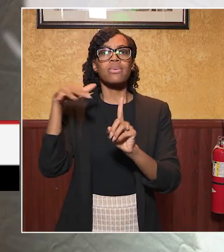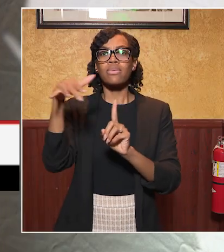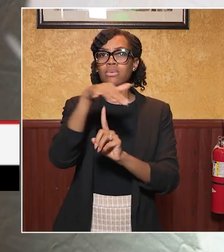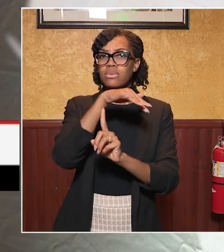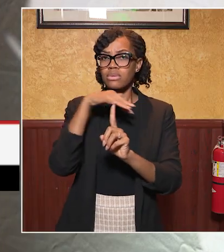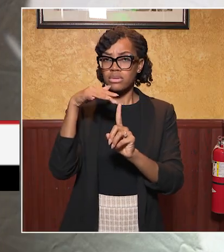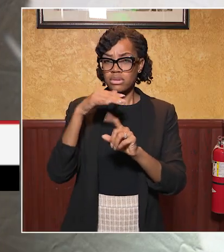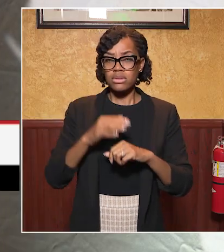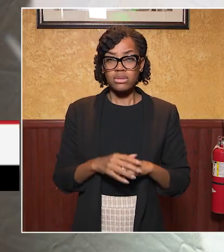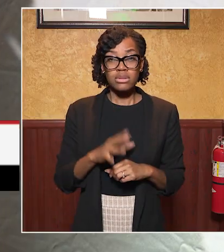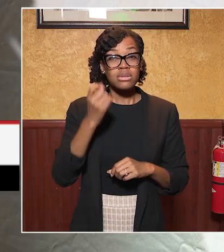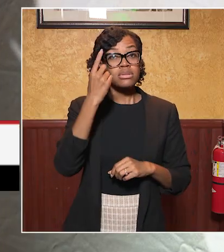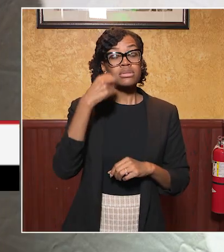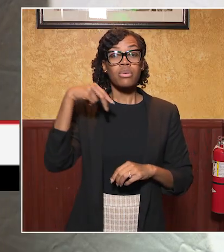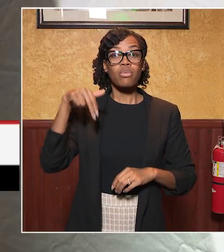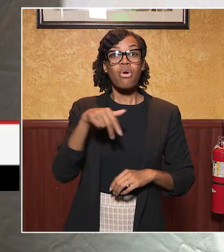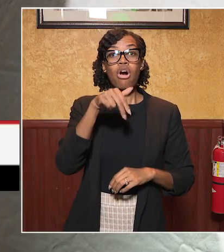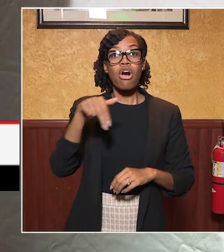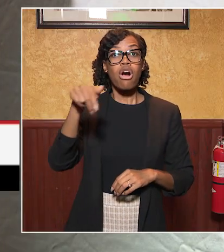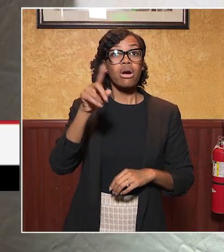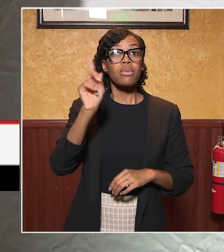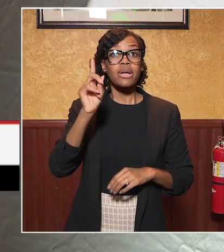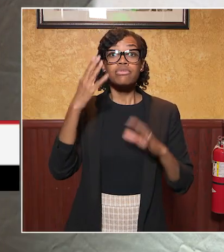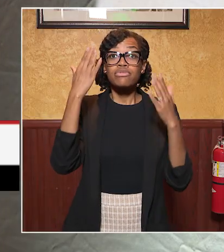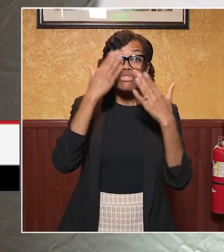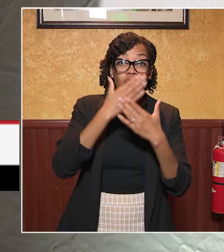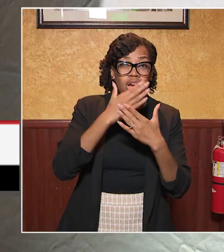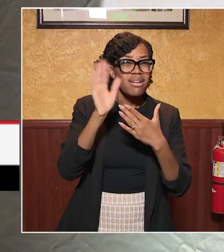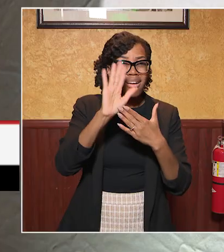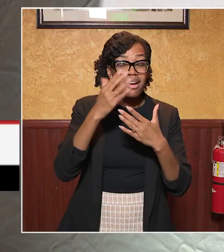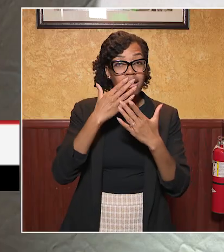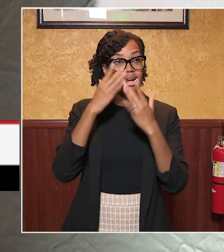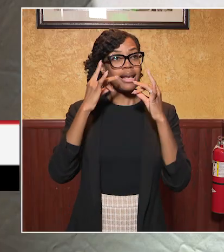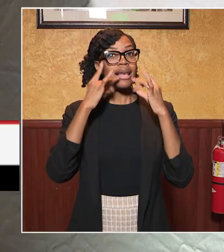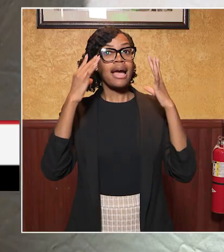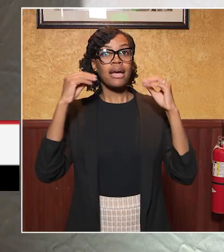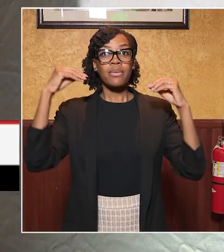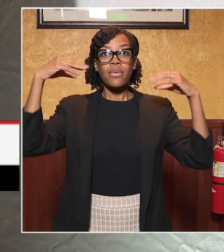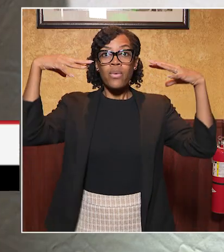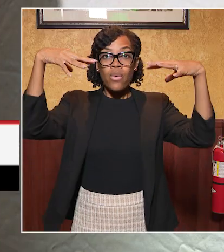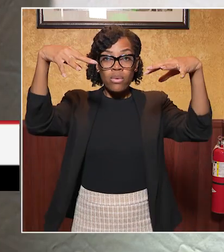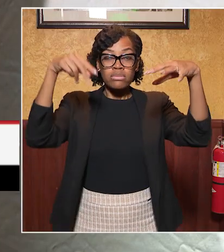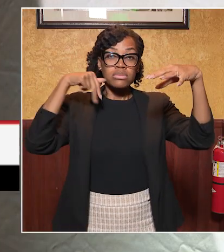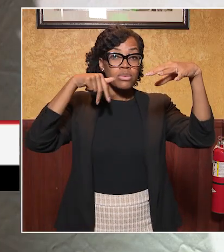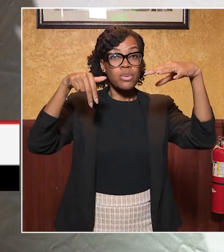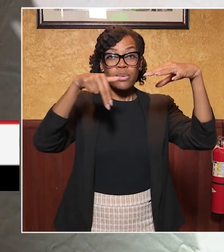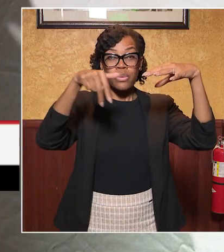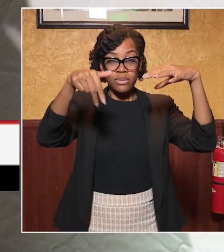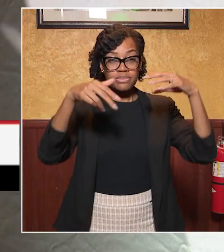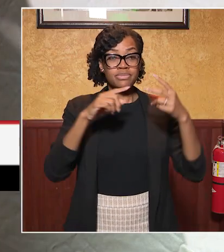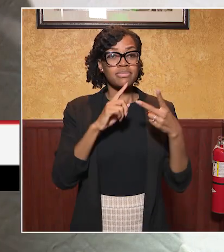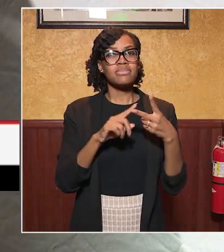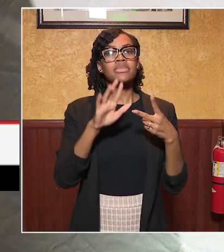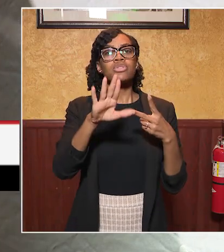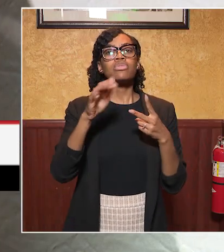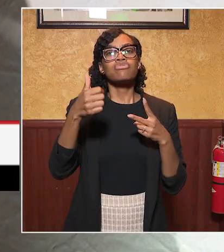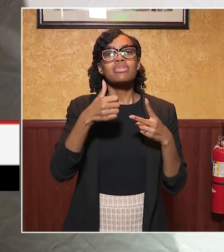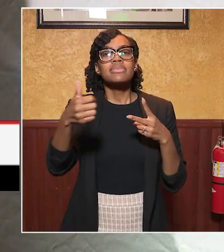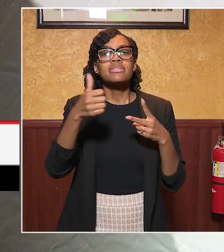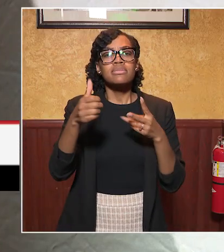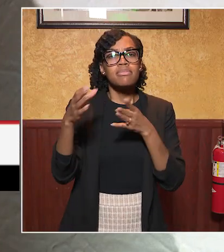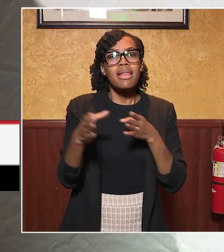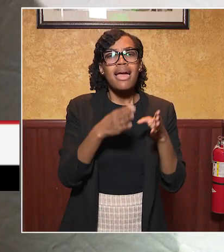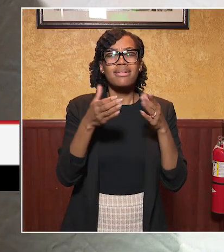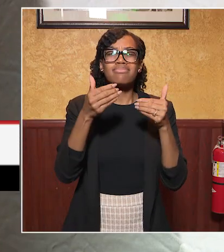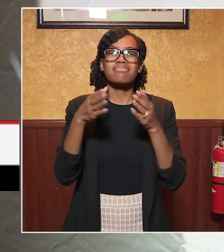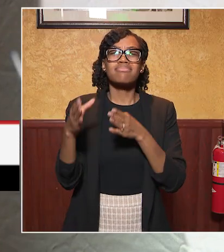use well-lit areas and sidewalks, plan your transportation ahead of time, and report any issues or concerns that you